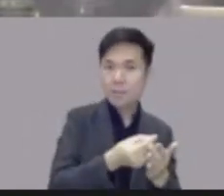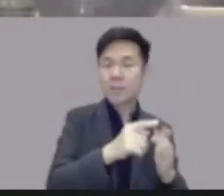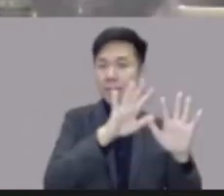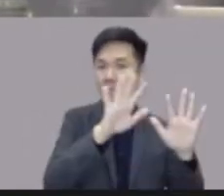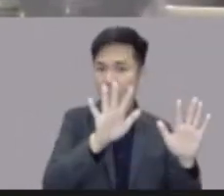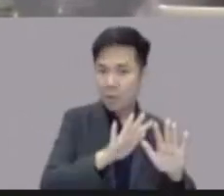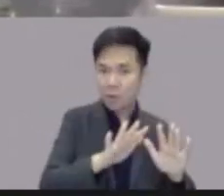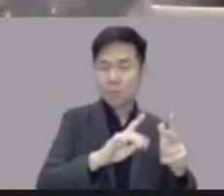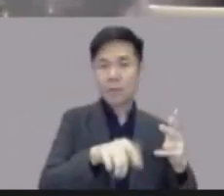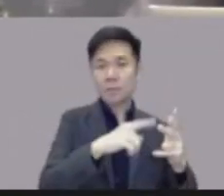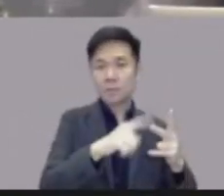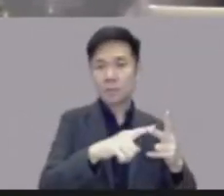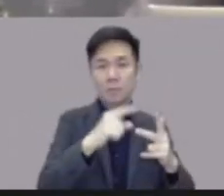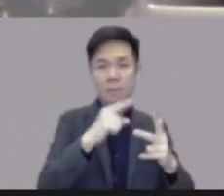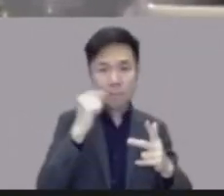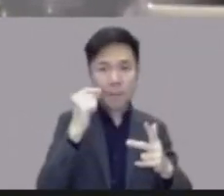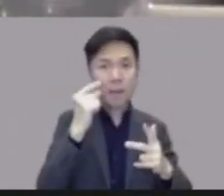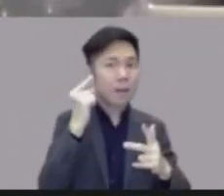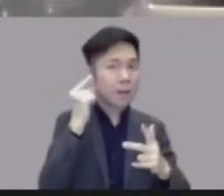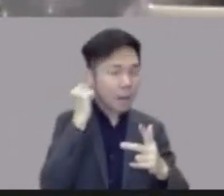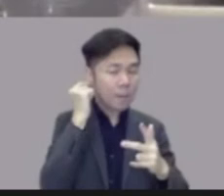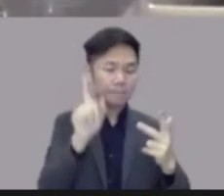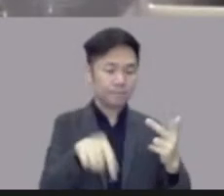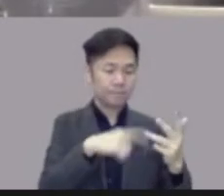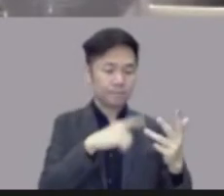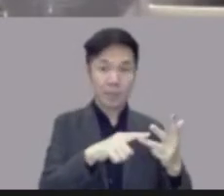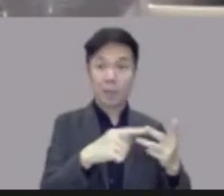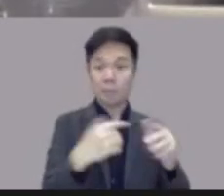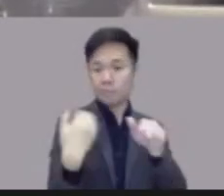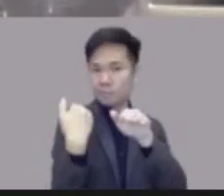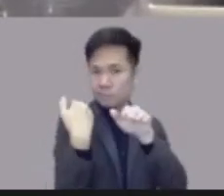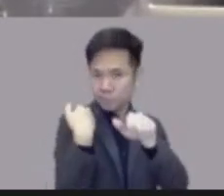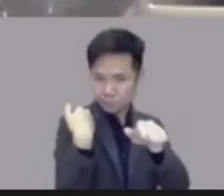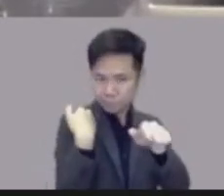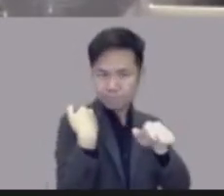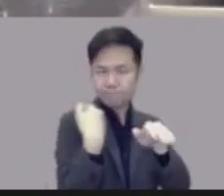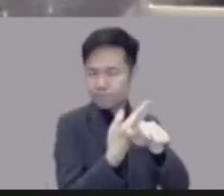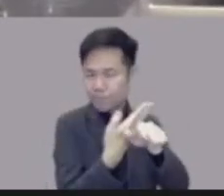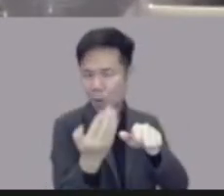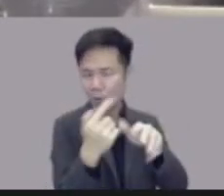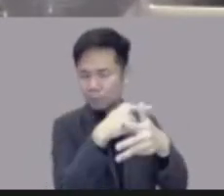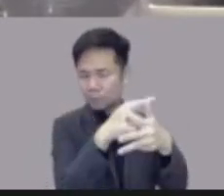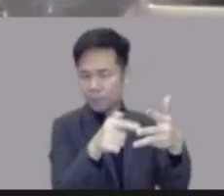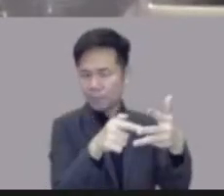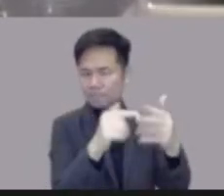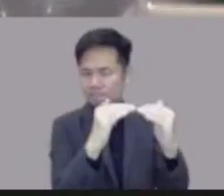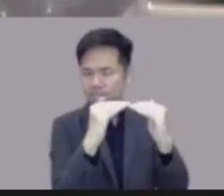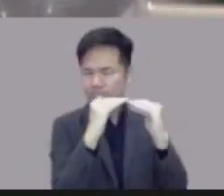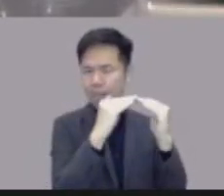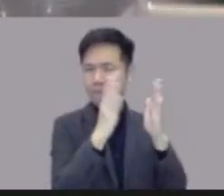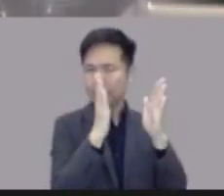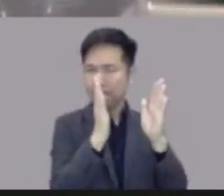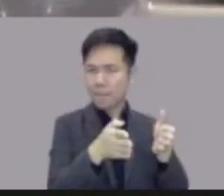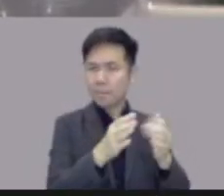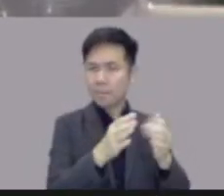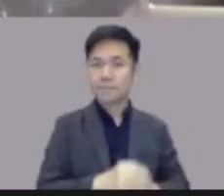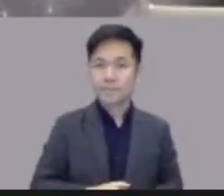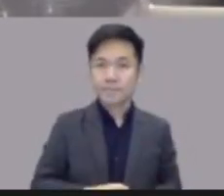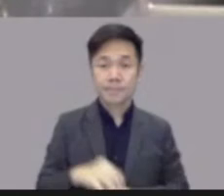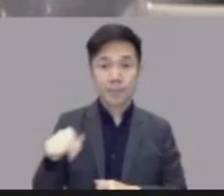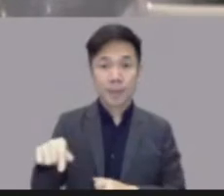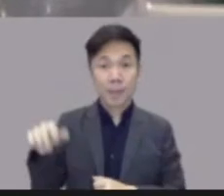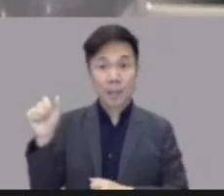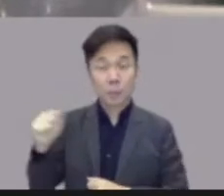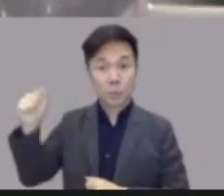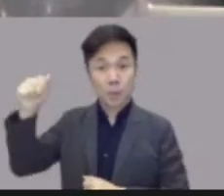gender and social justice and accountability to the people the Asia Pacific region has made significant